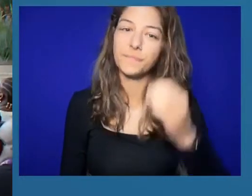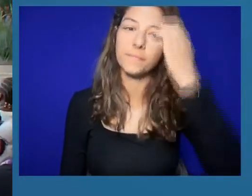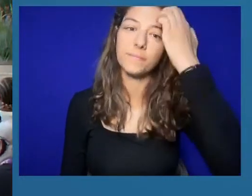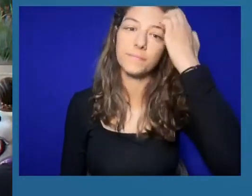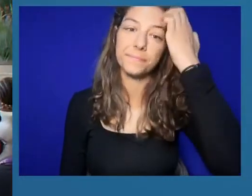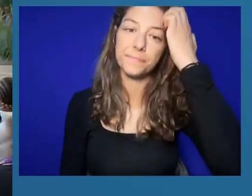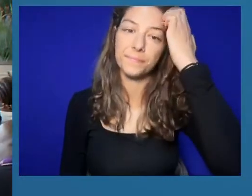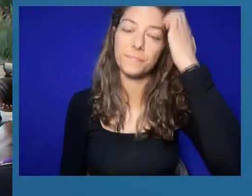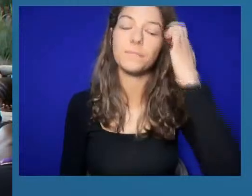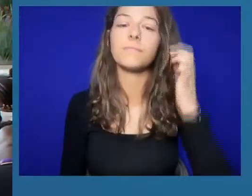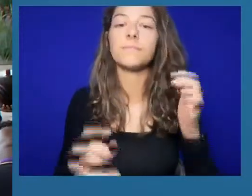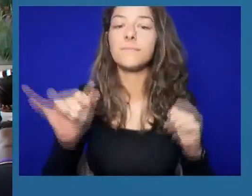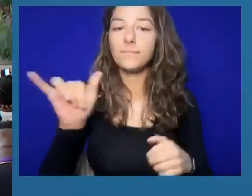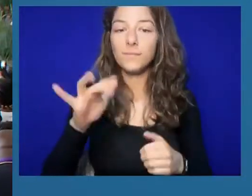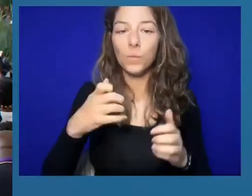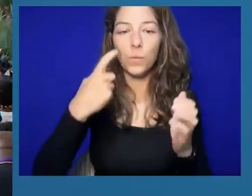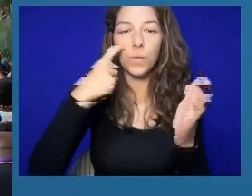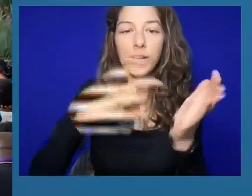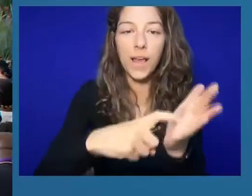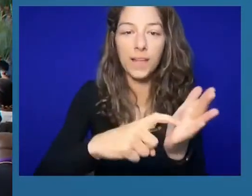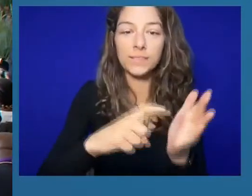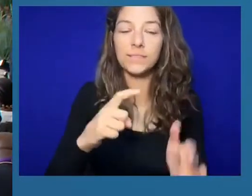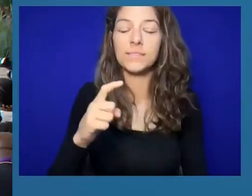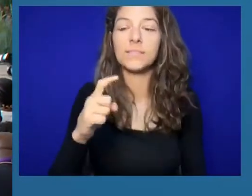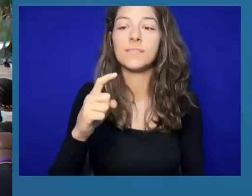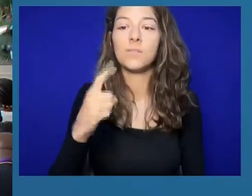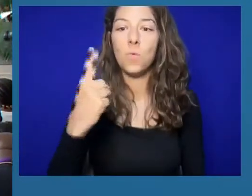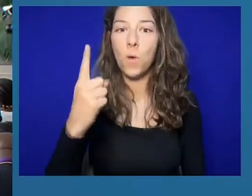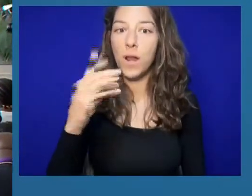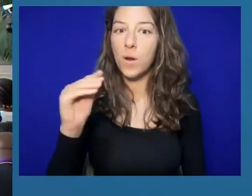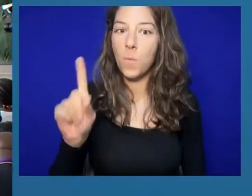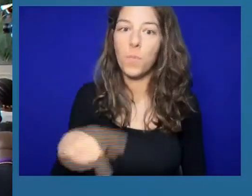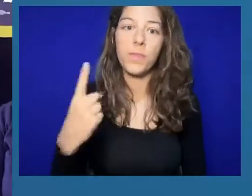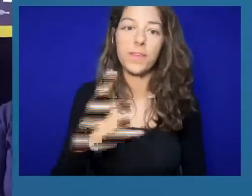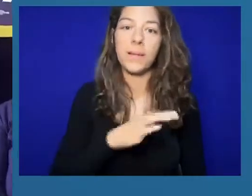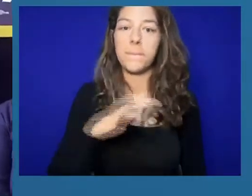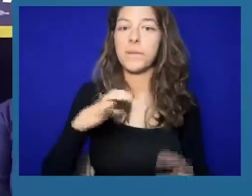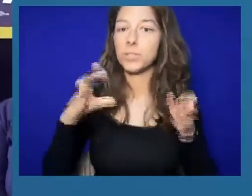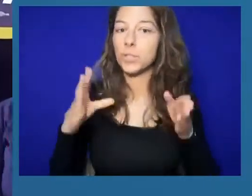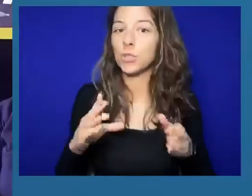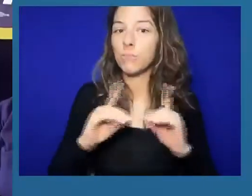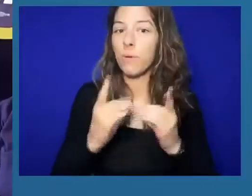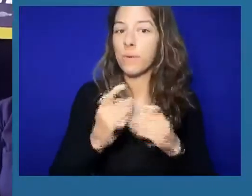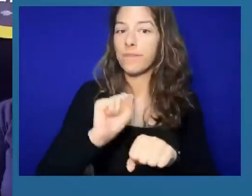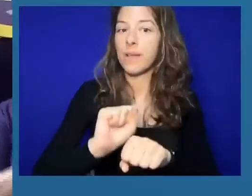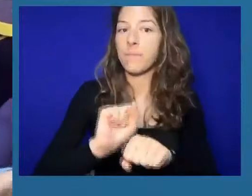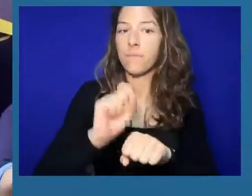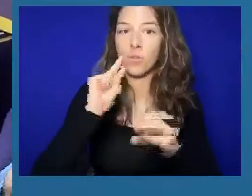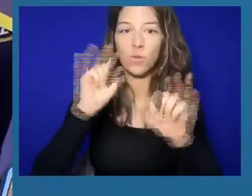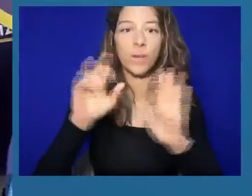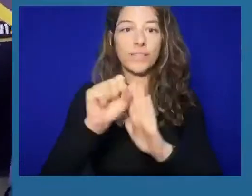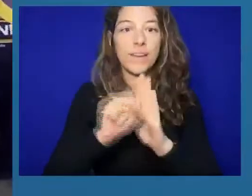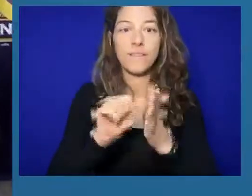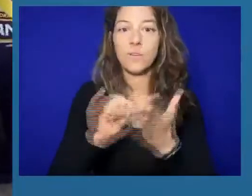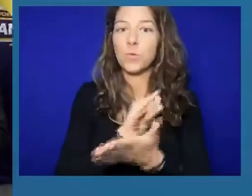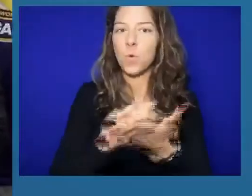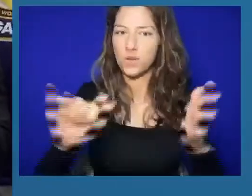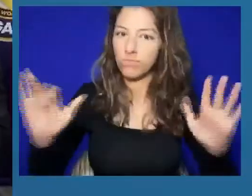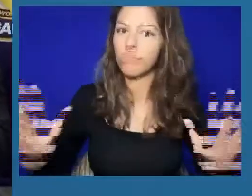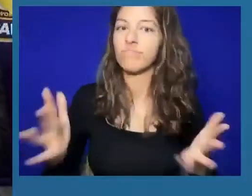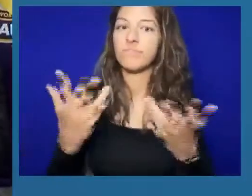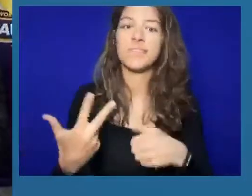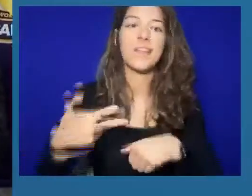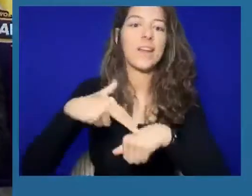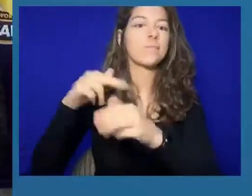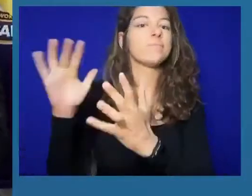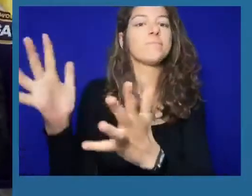I also want to recognize the one and only Commissioner of the Department of Labor for the great state of New York. Get on your feet and stand up and give a round of applause